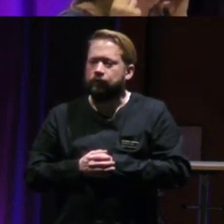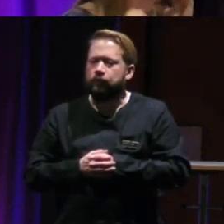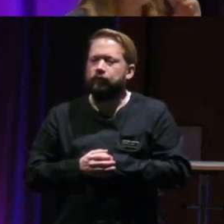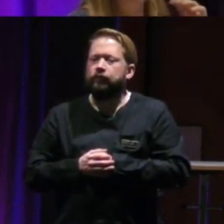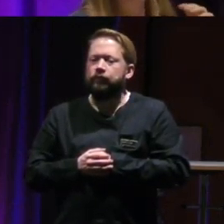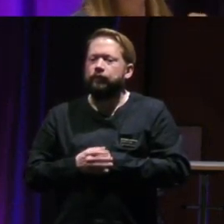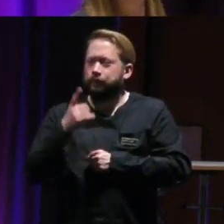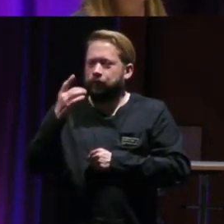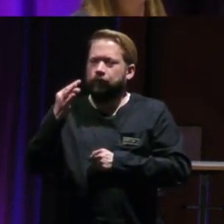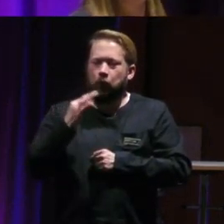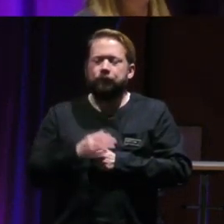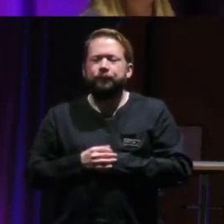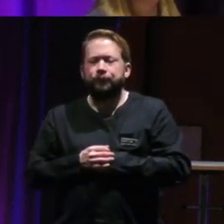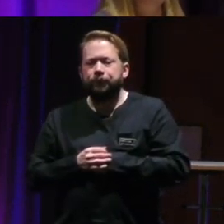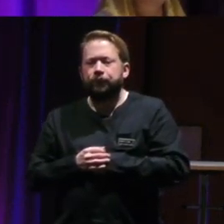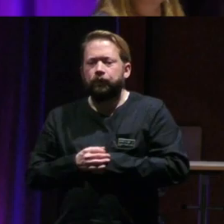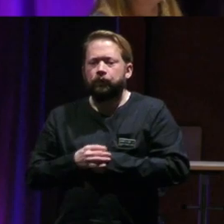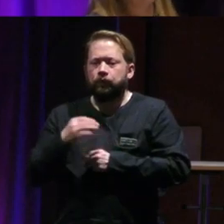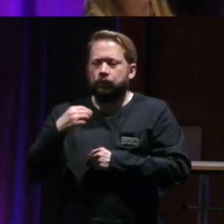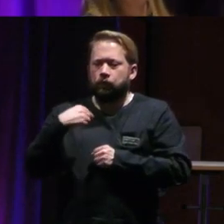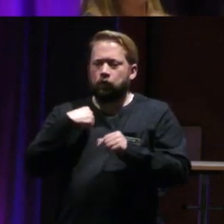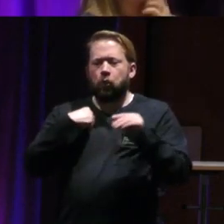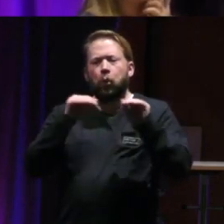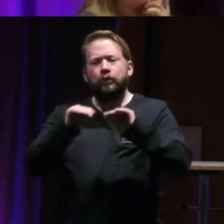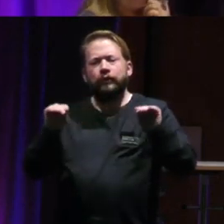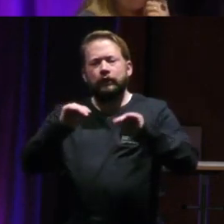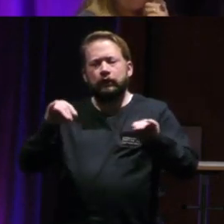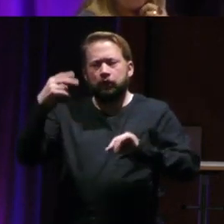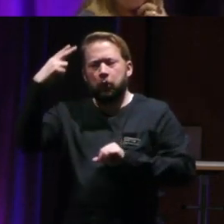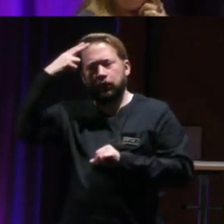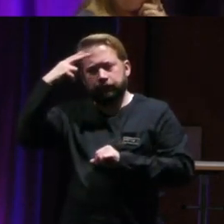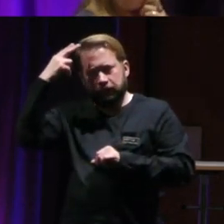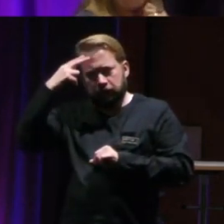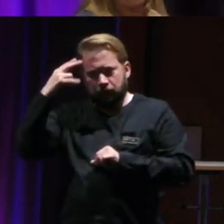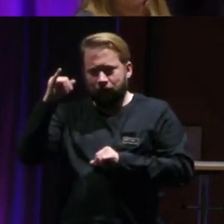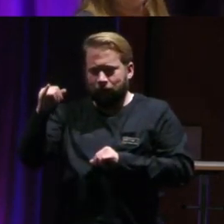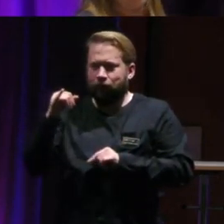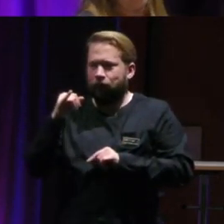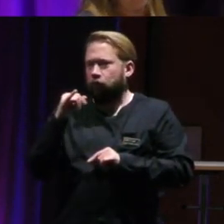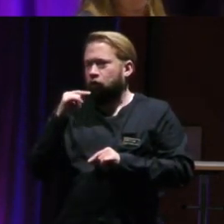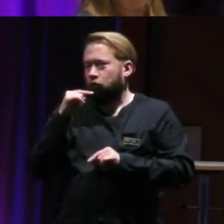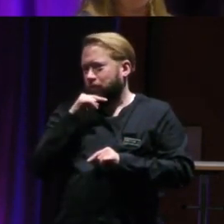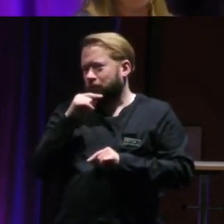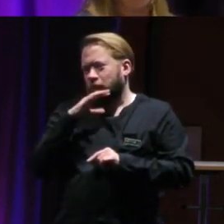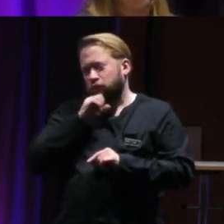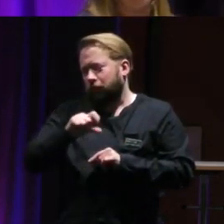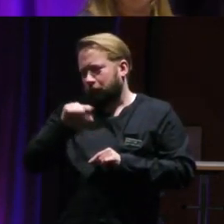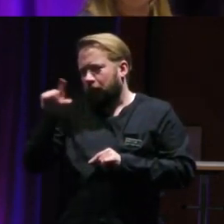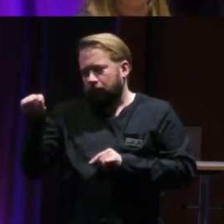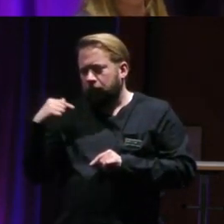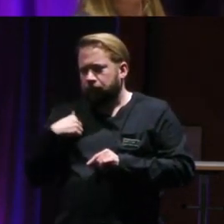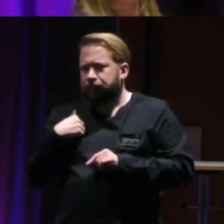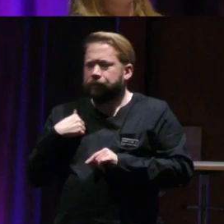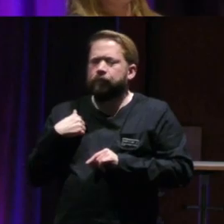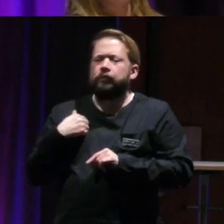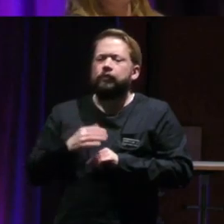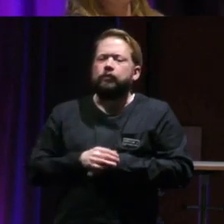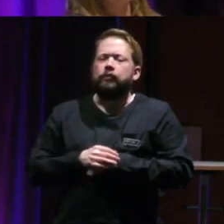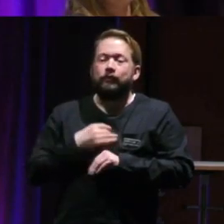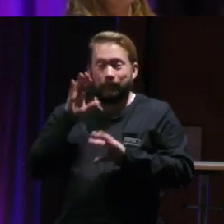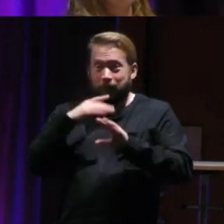I have been teaching sometimes at the universities in Russia. I know many teachers